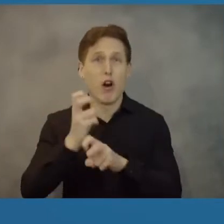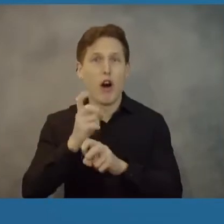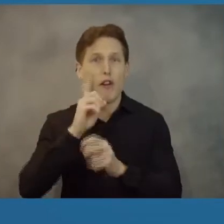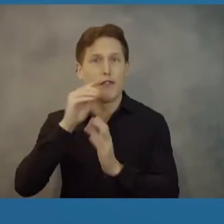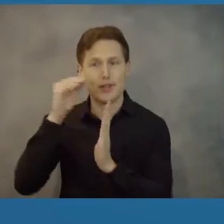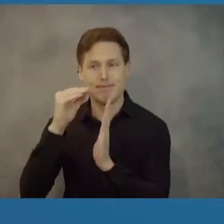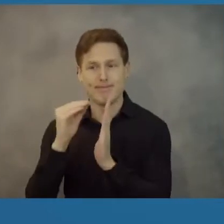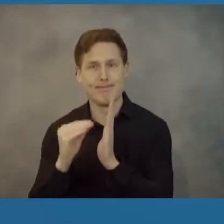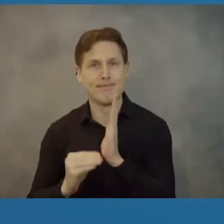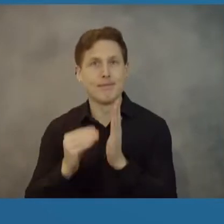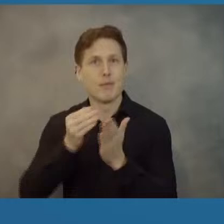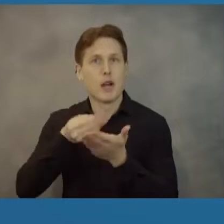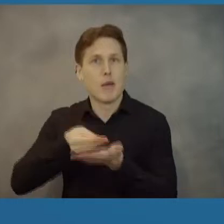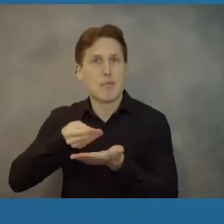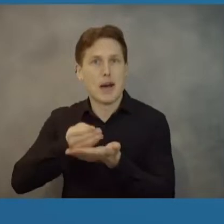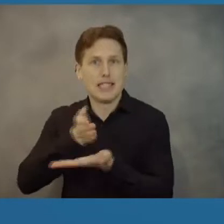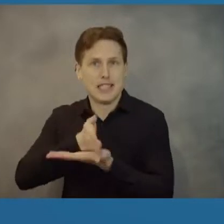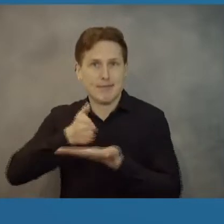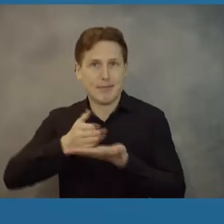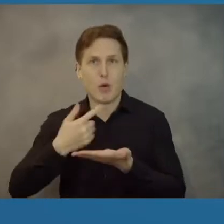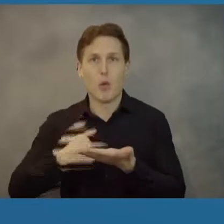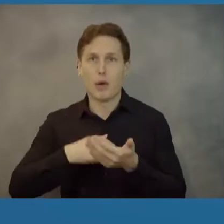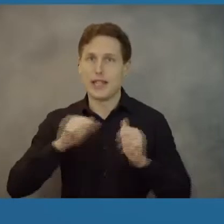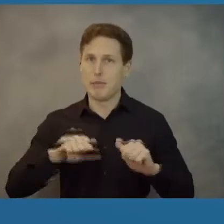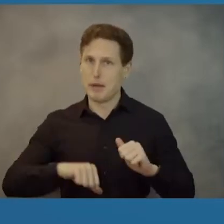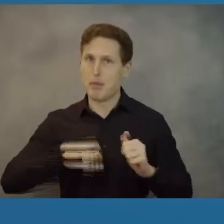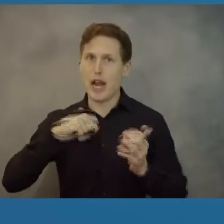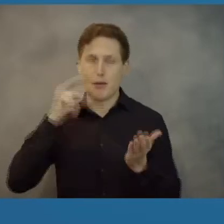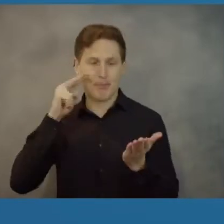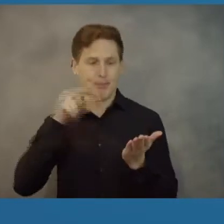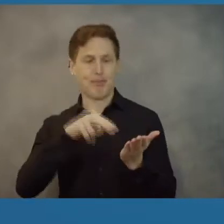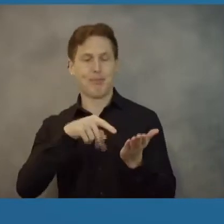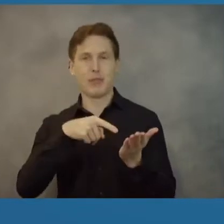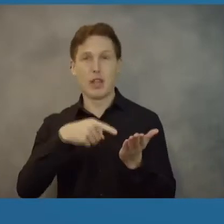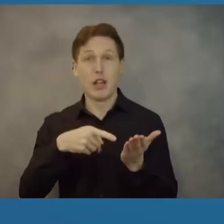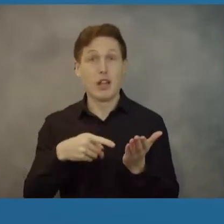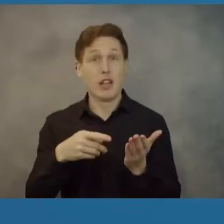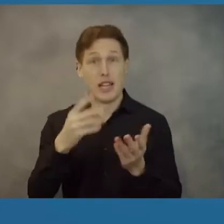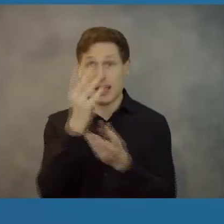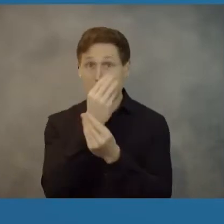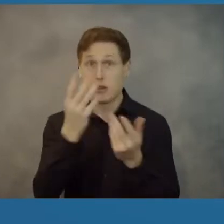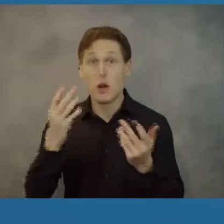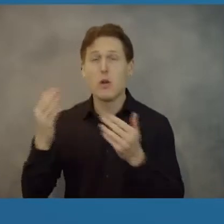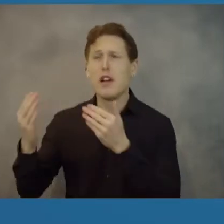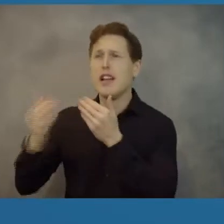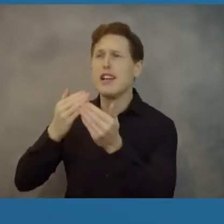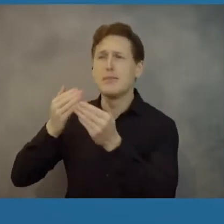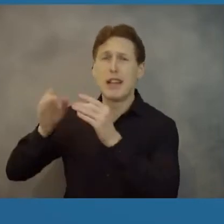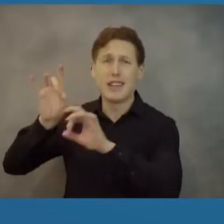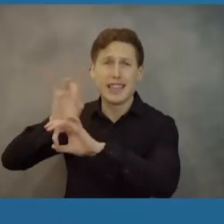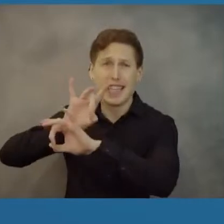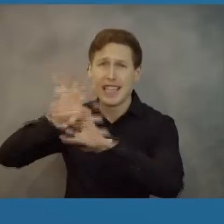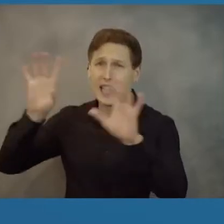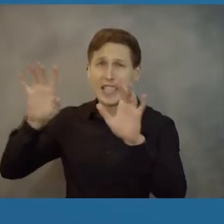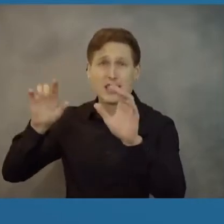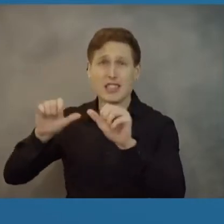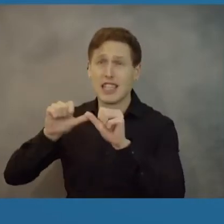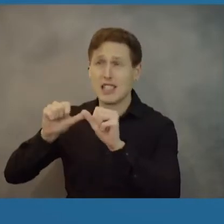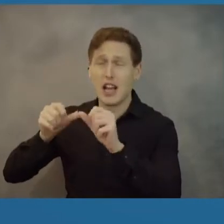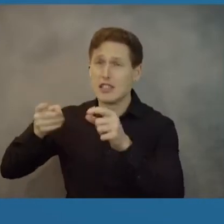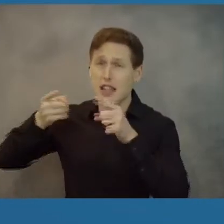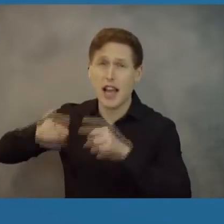can be proud of. And I want to say this, despite the chaos and uncertainty that's just constantly emanating out of